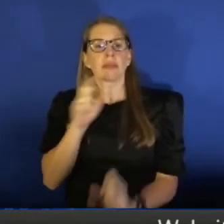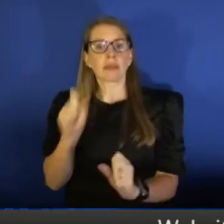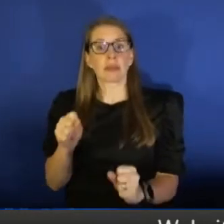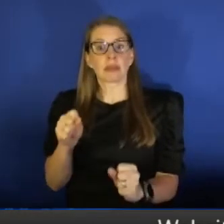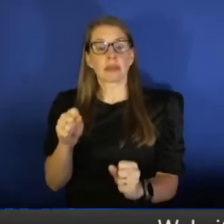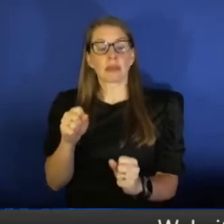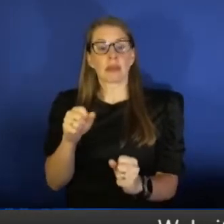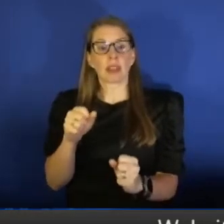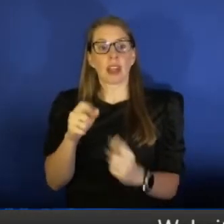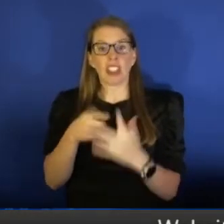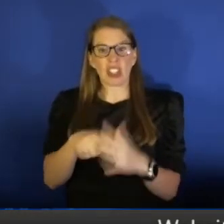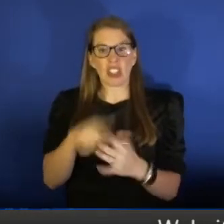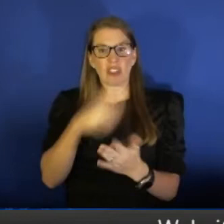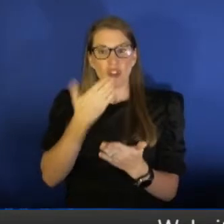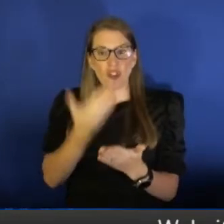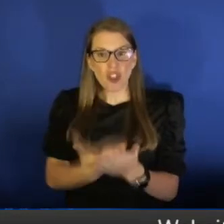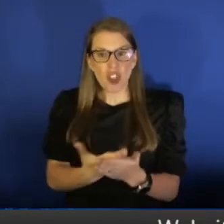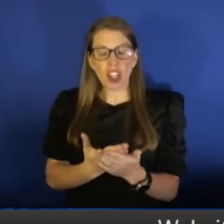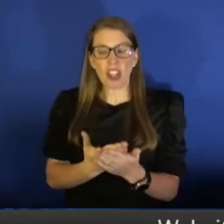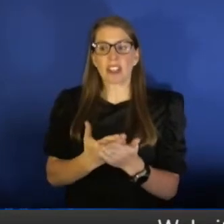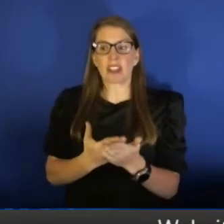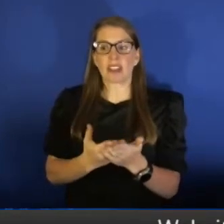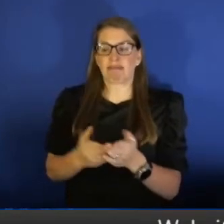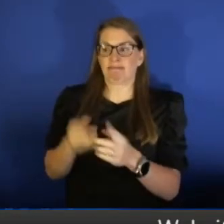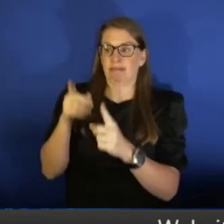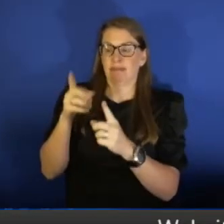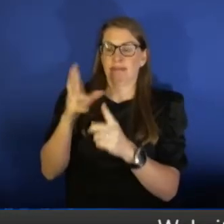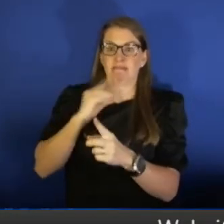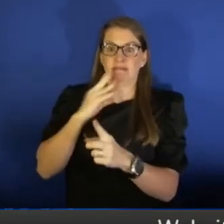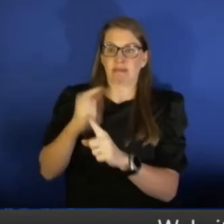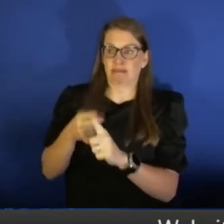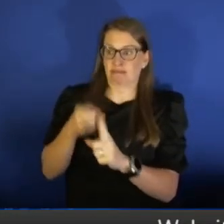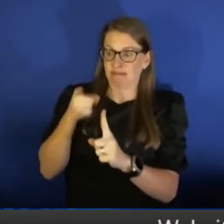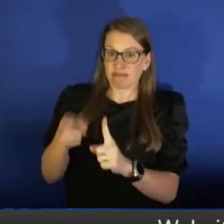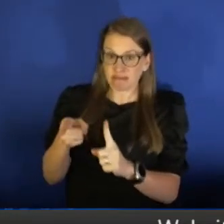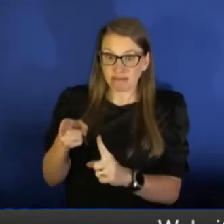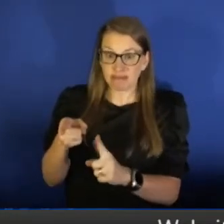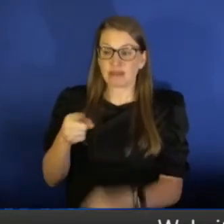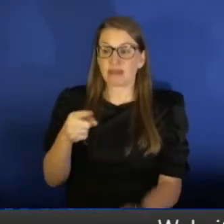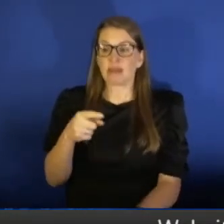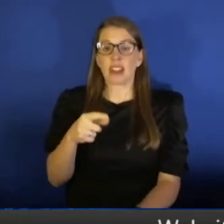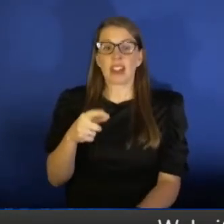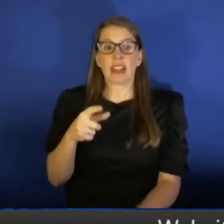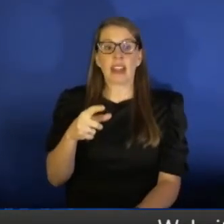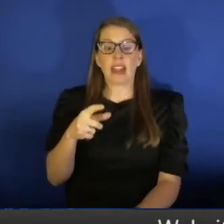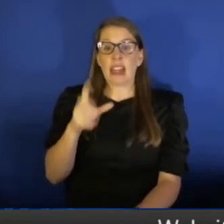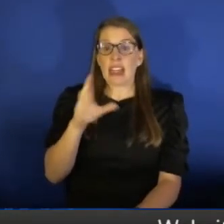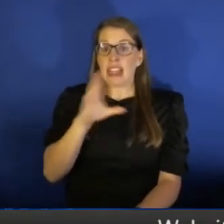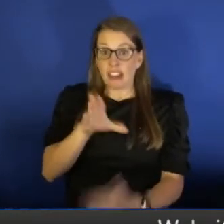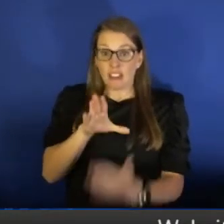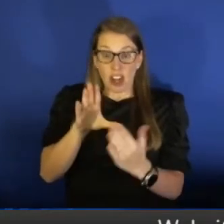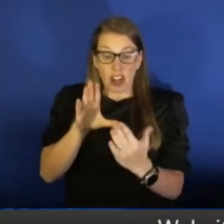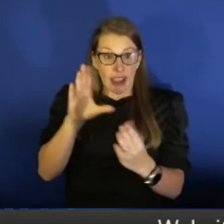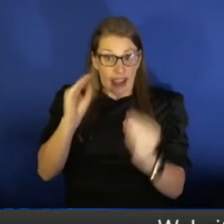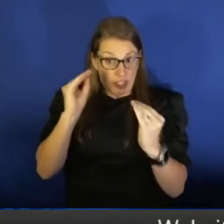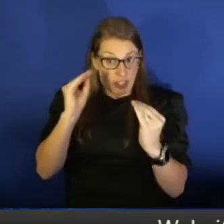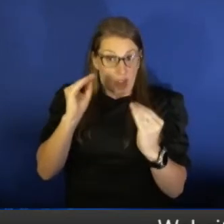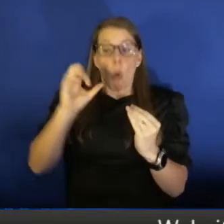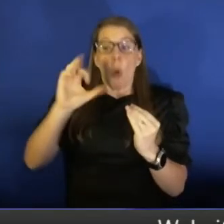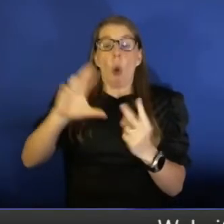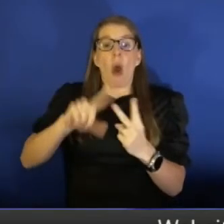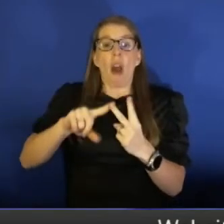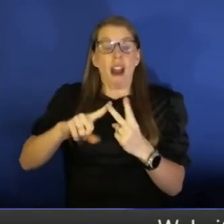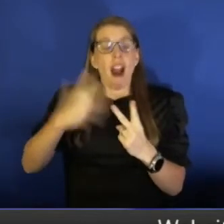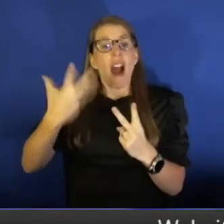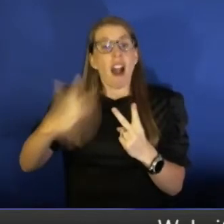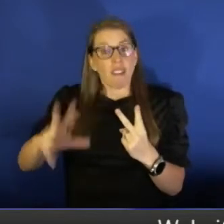great anecdote from that person, whether they've been personally affected or they've never been educated. It actually is an amazing way to start the conversation. Right.